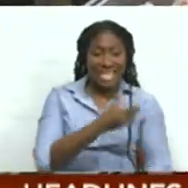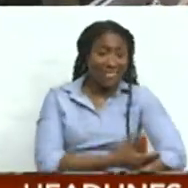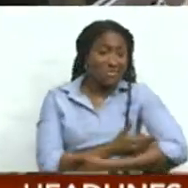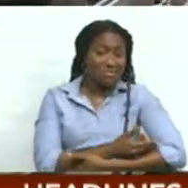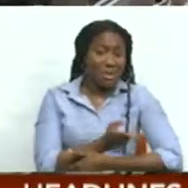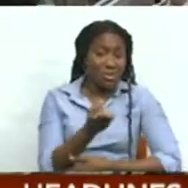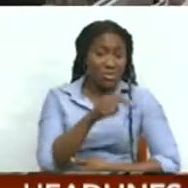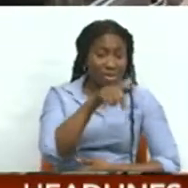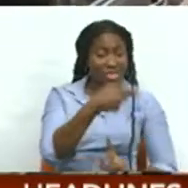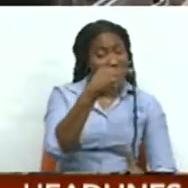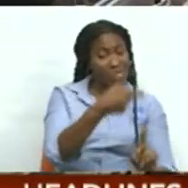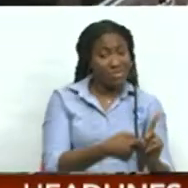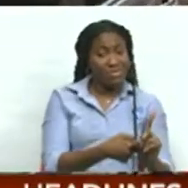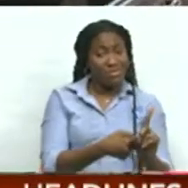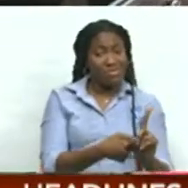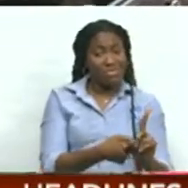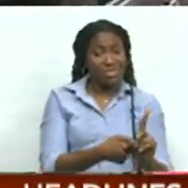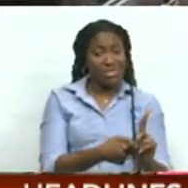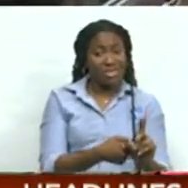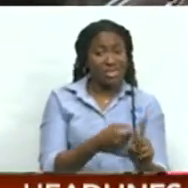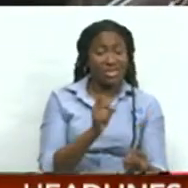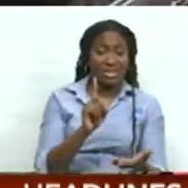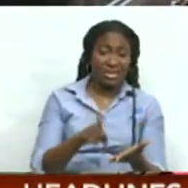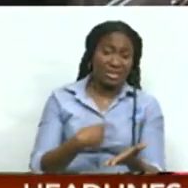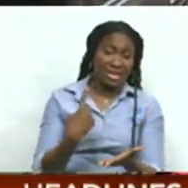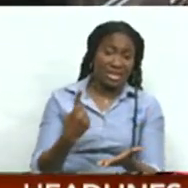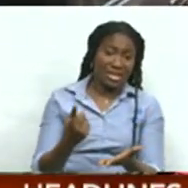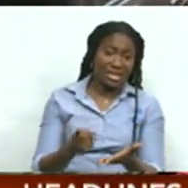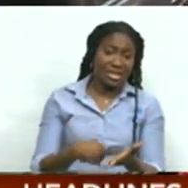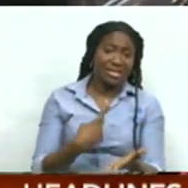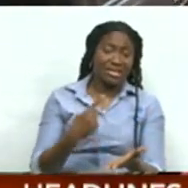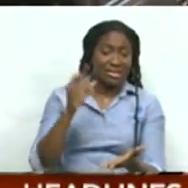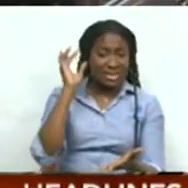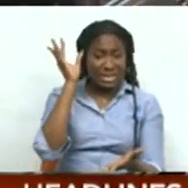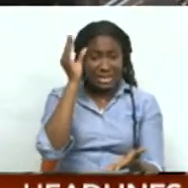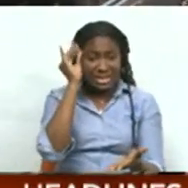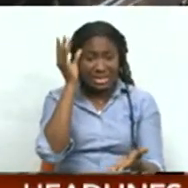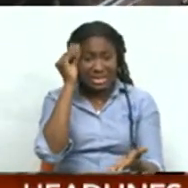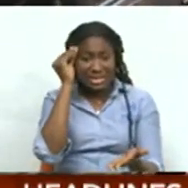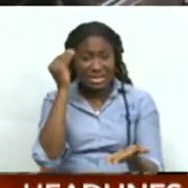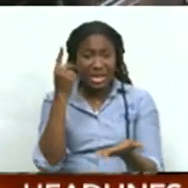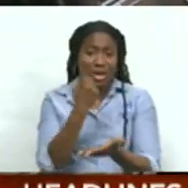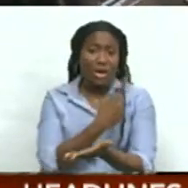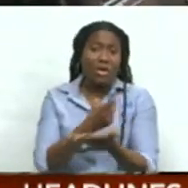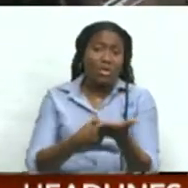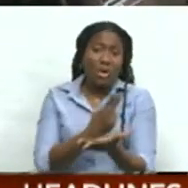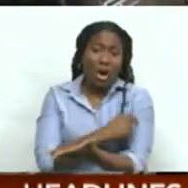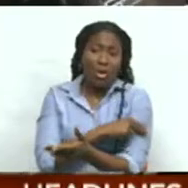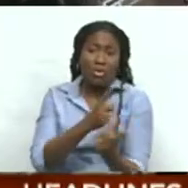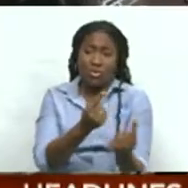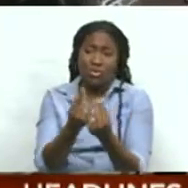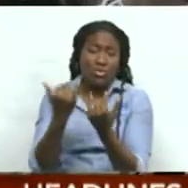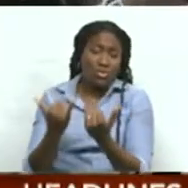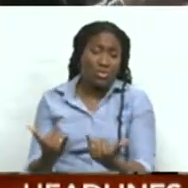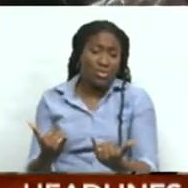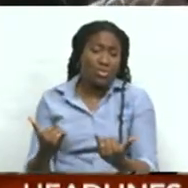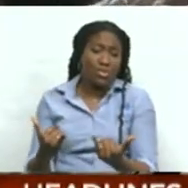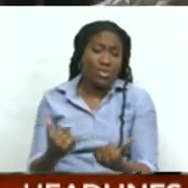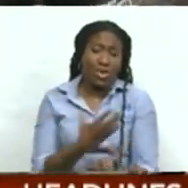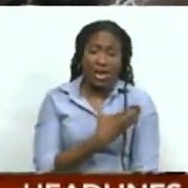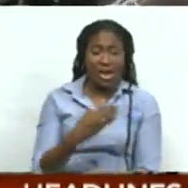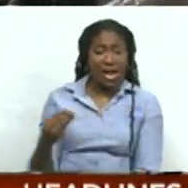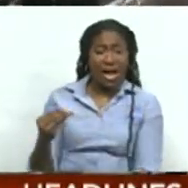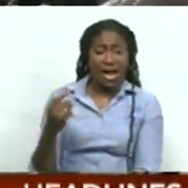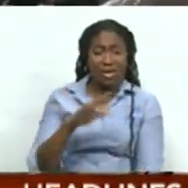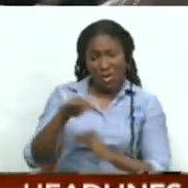So sometimes it put in consideration what the healthcare doing for the system at this time. And we all know